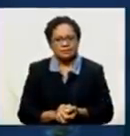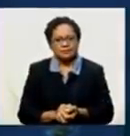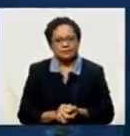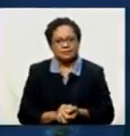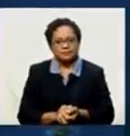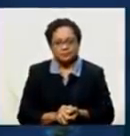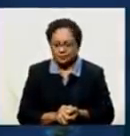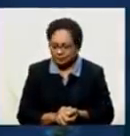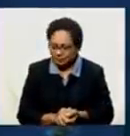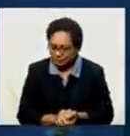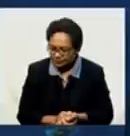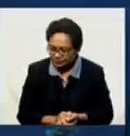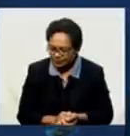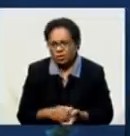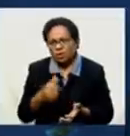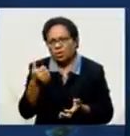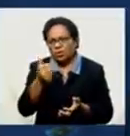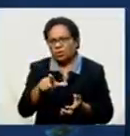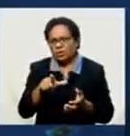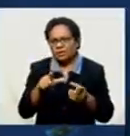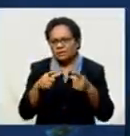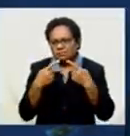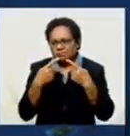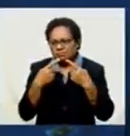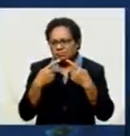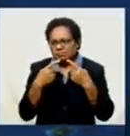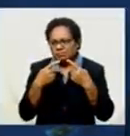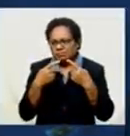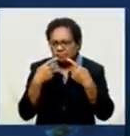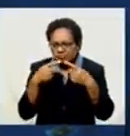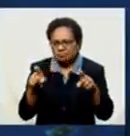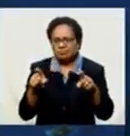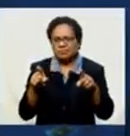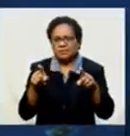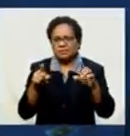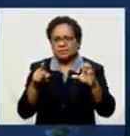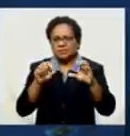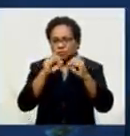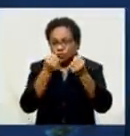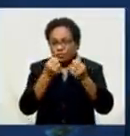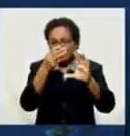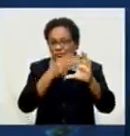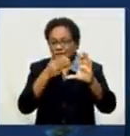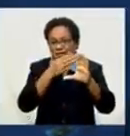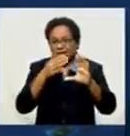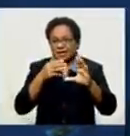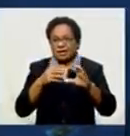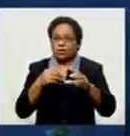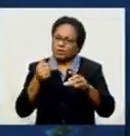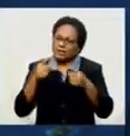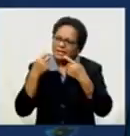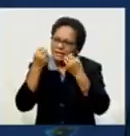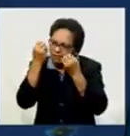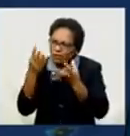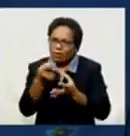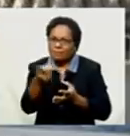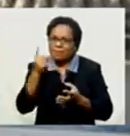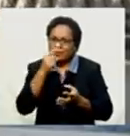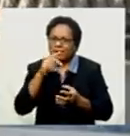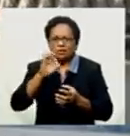on social media, plus at the stores, that we will not allow anyone to come in for browsing that they used to